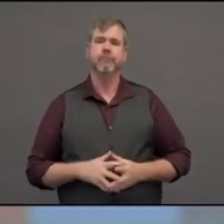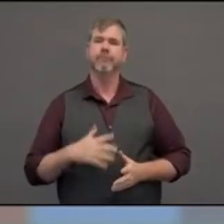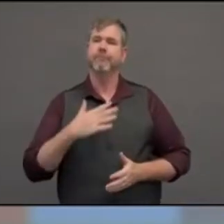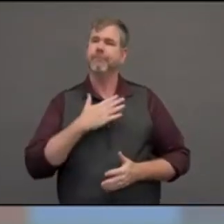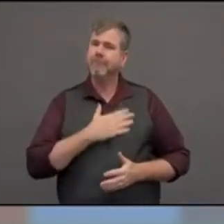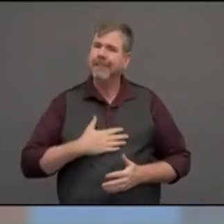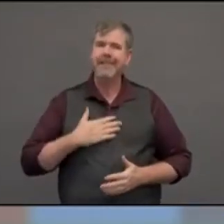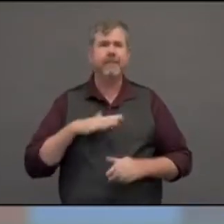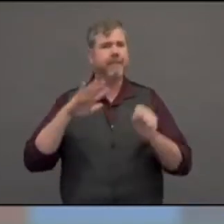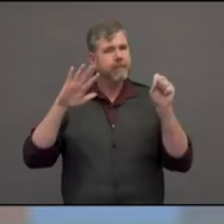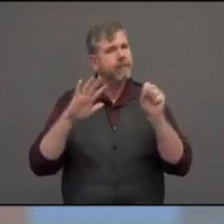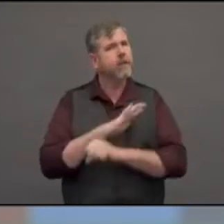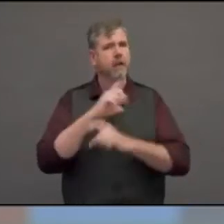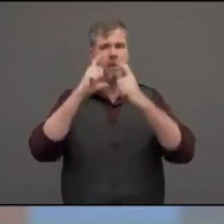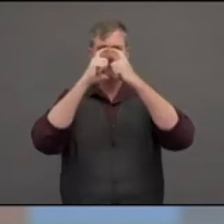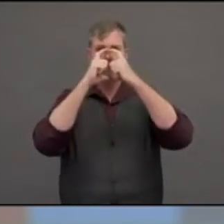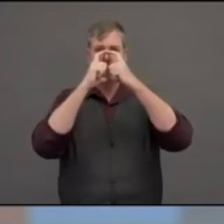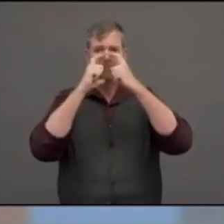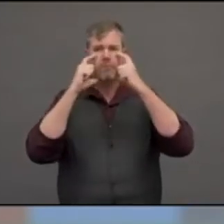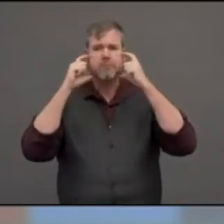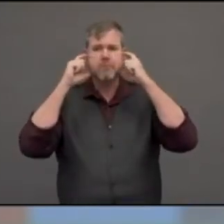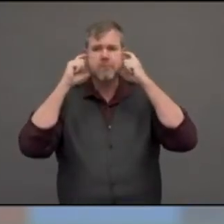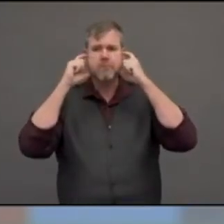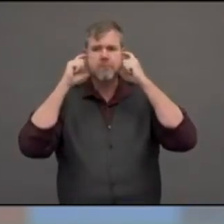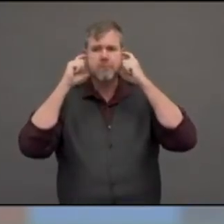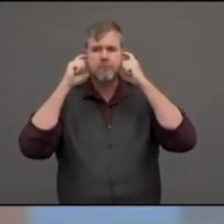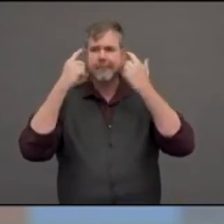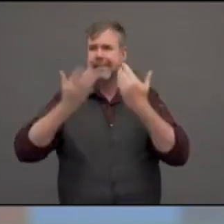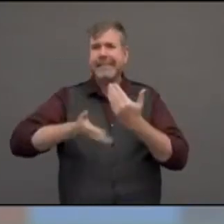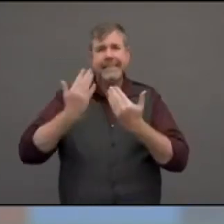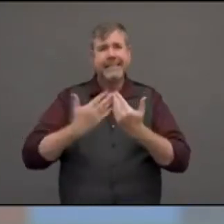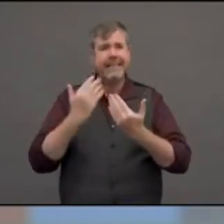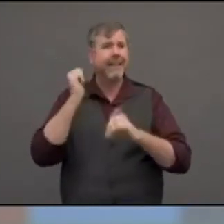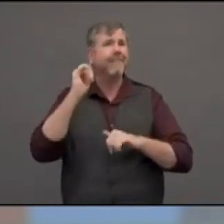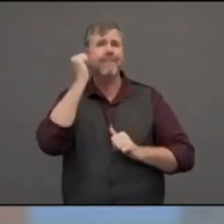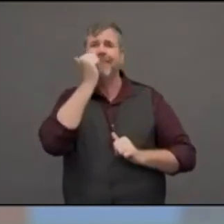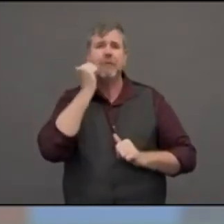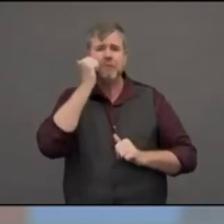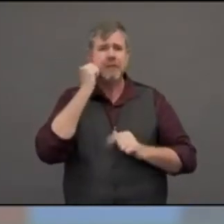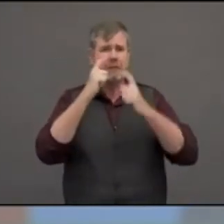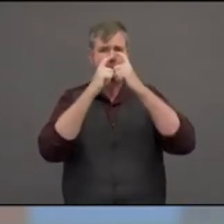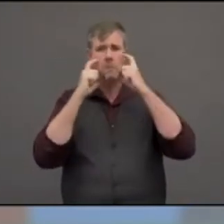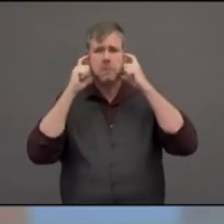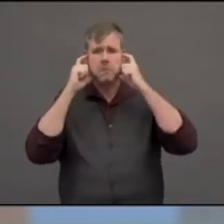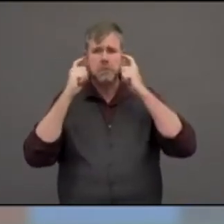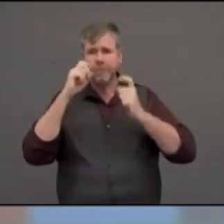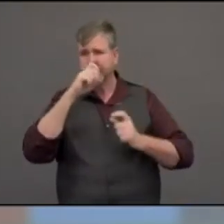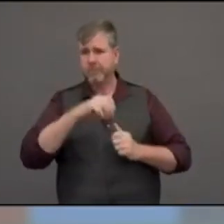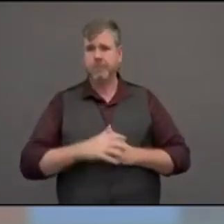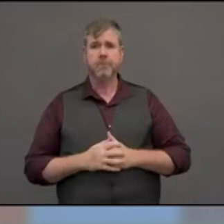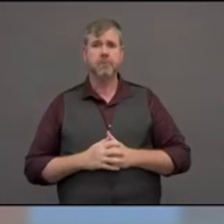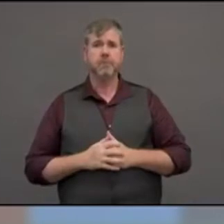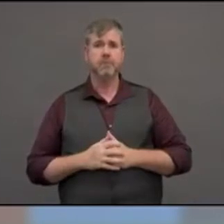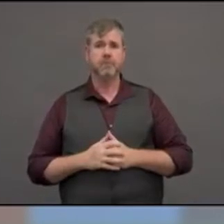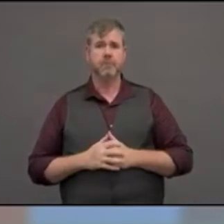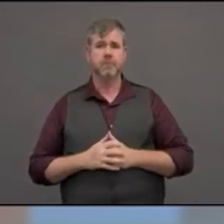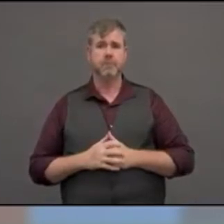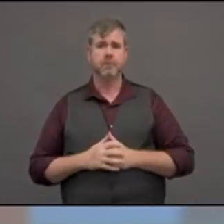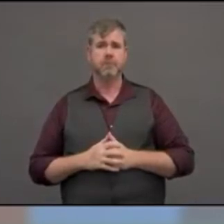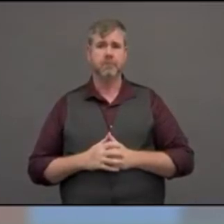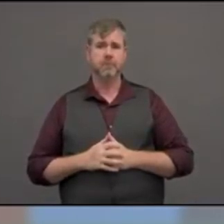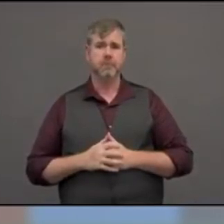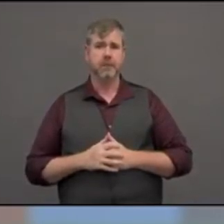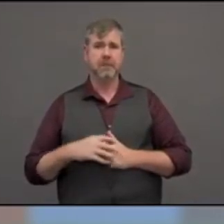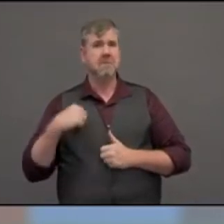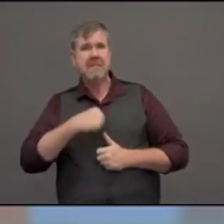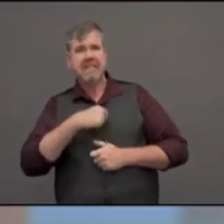You know, it's very easy. It's a piece of fabric. We're not telling you to wear this because we're trying to control you. We are